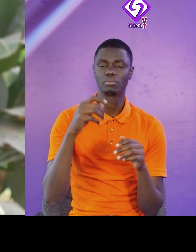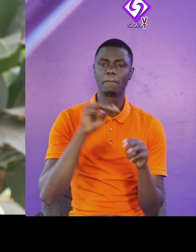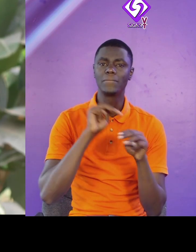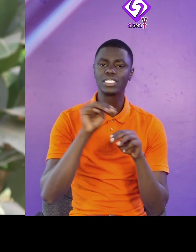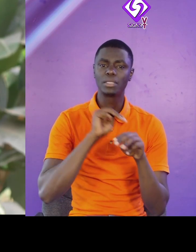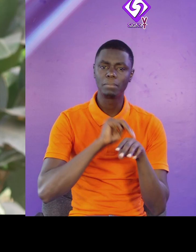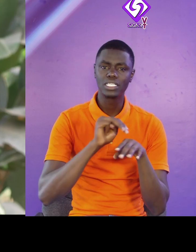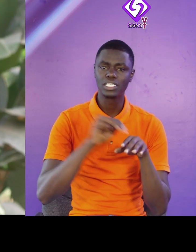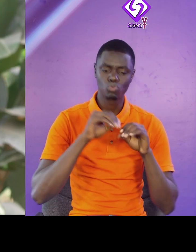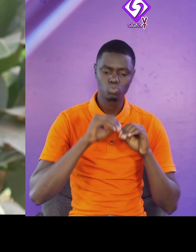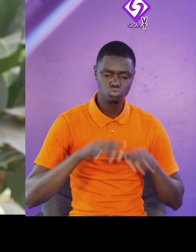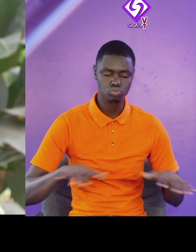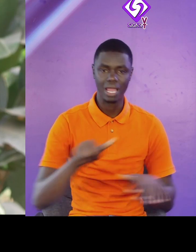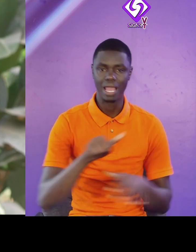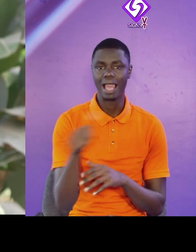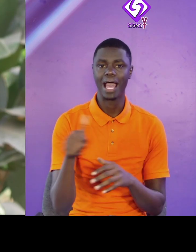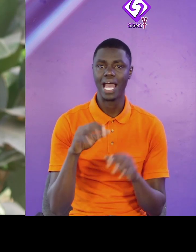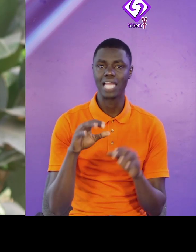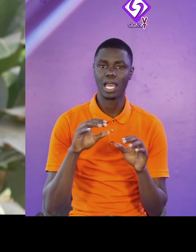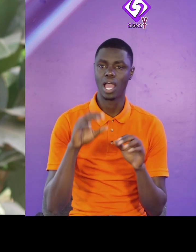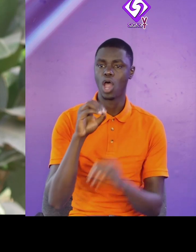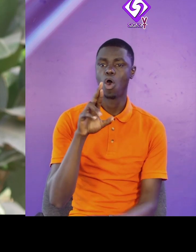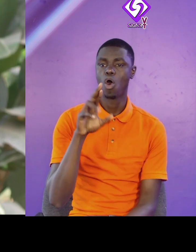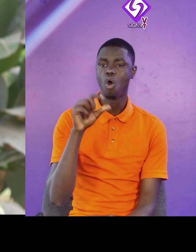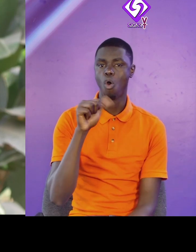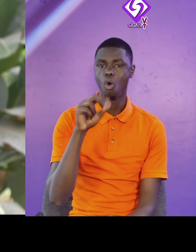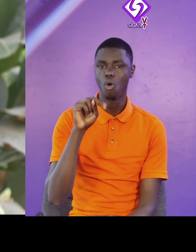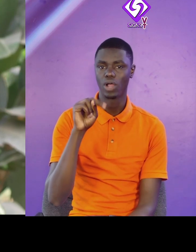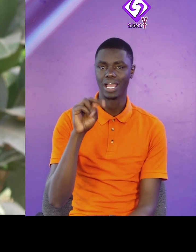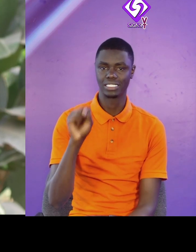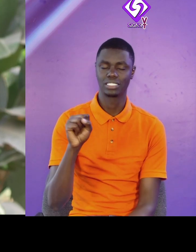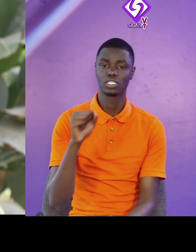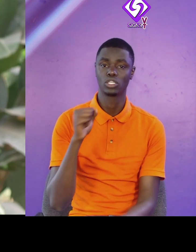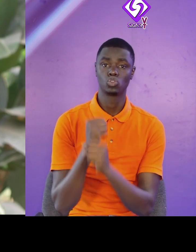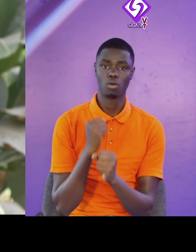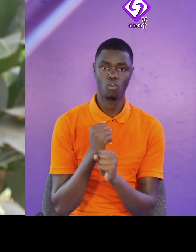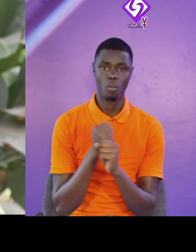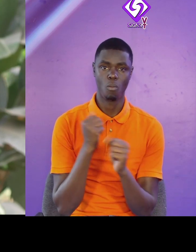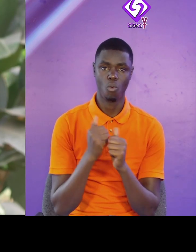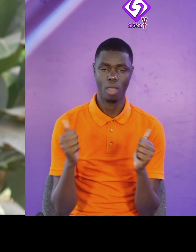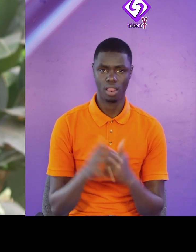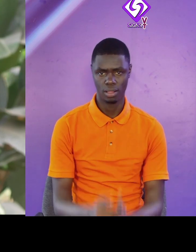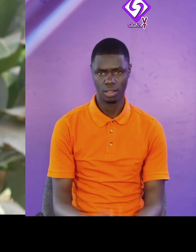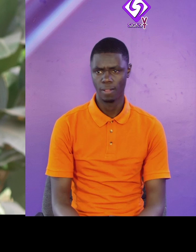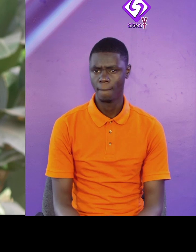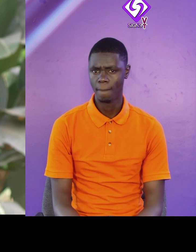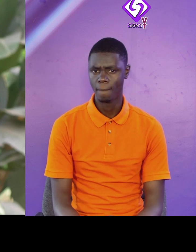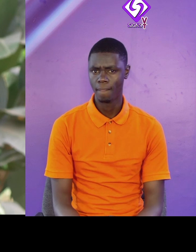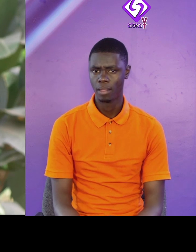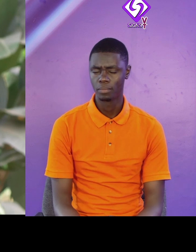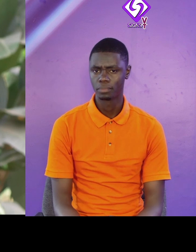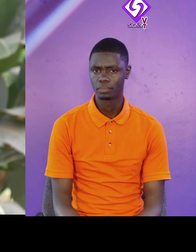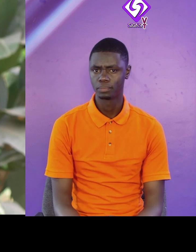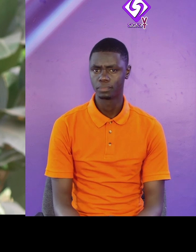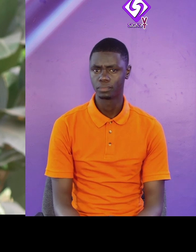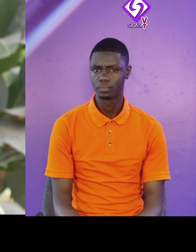to perform. So if we don't look after the brain, then we're leaving ourselves vulnerable to